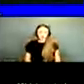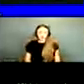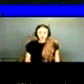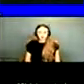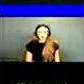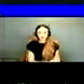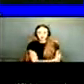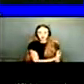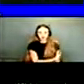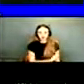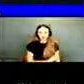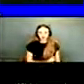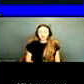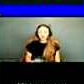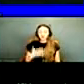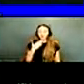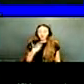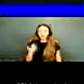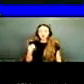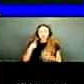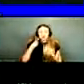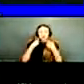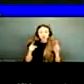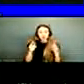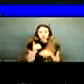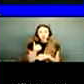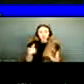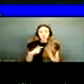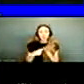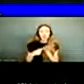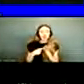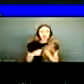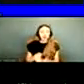Thank you, Councilmember. We have the declaration before us. Is there discussion?